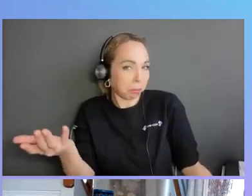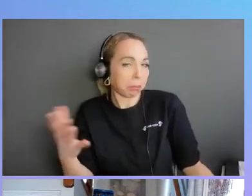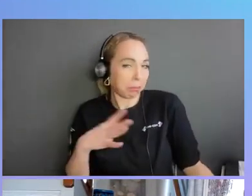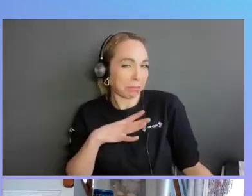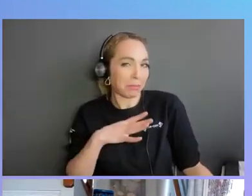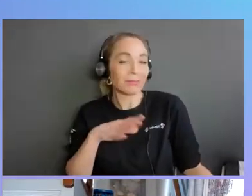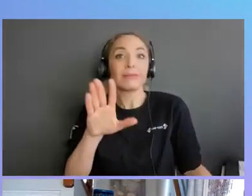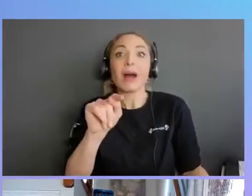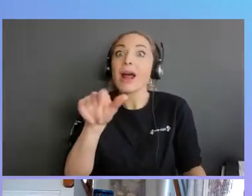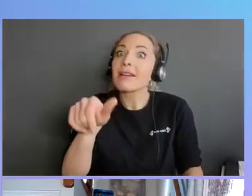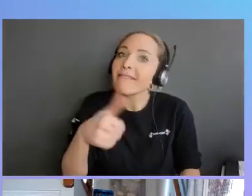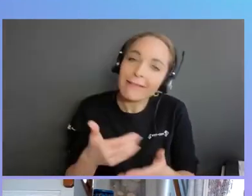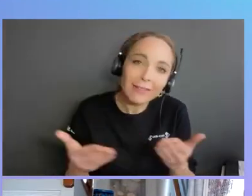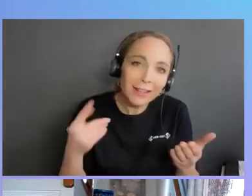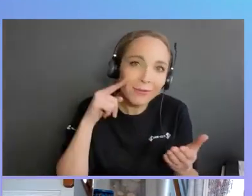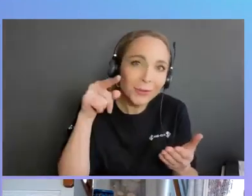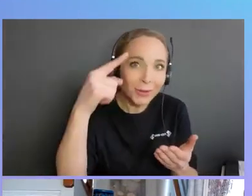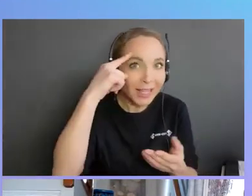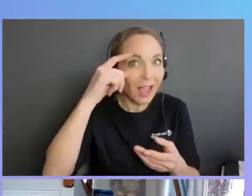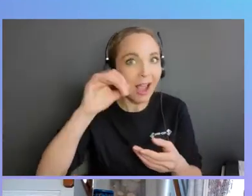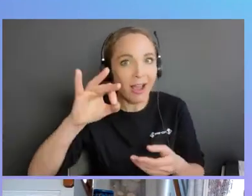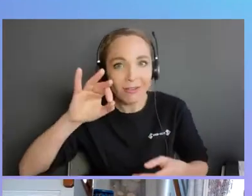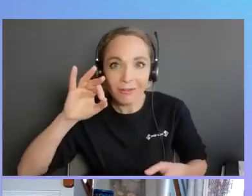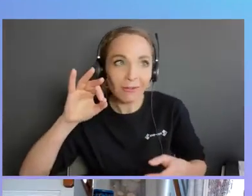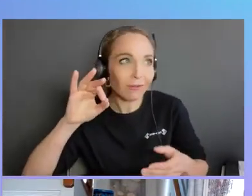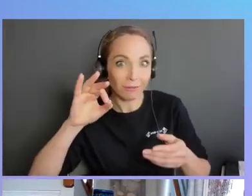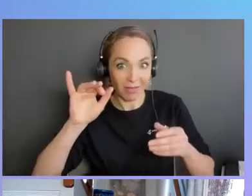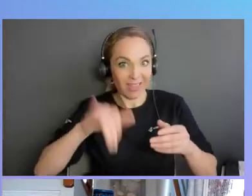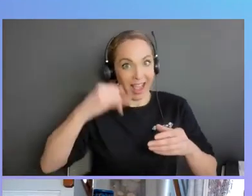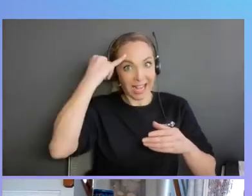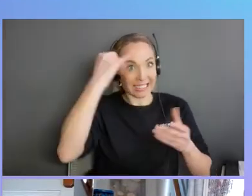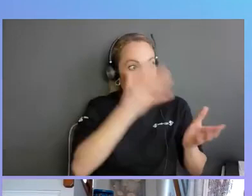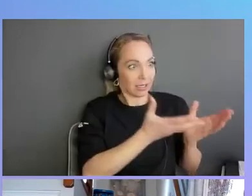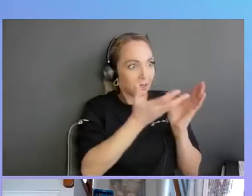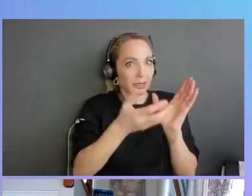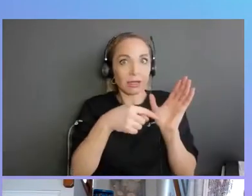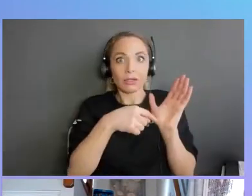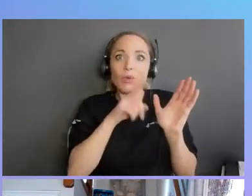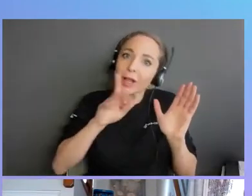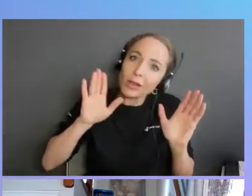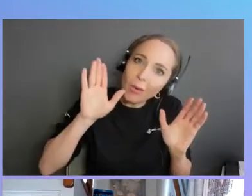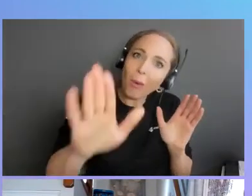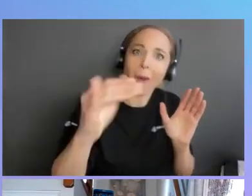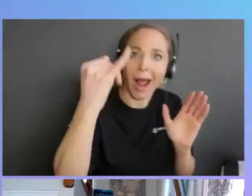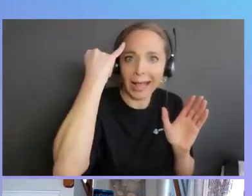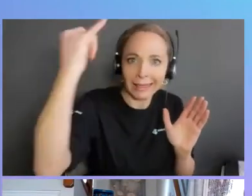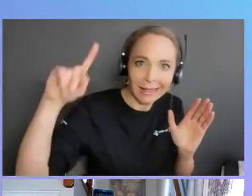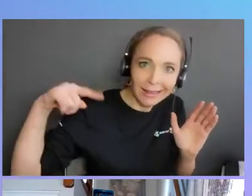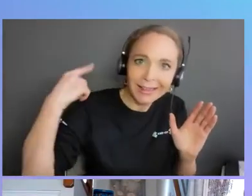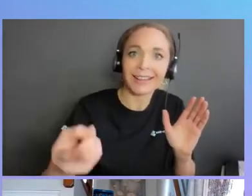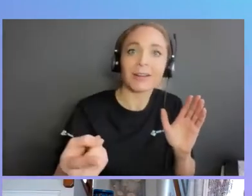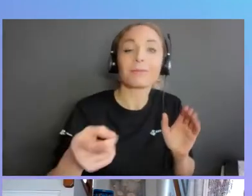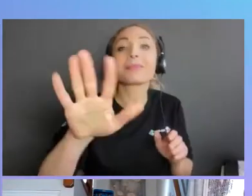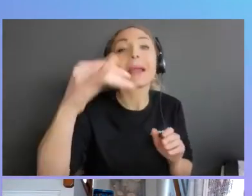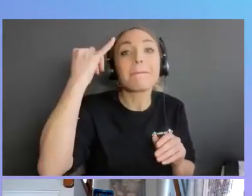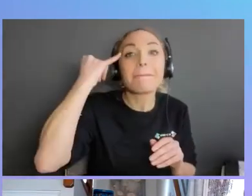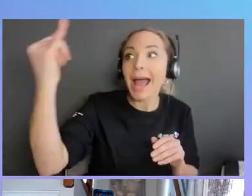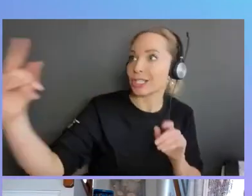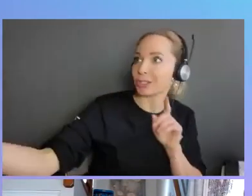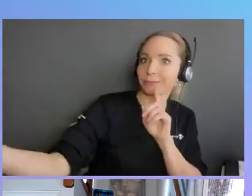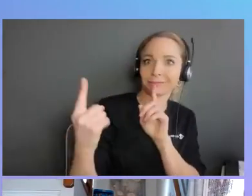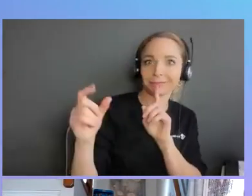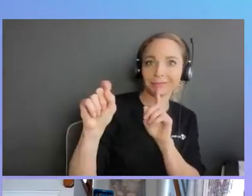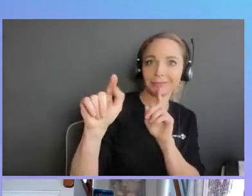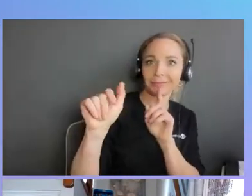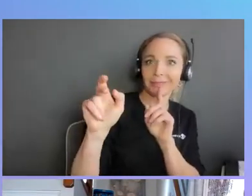thing entirely for you to think it was your idea all along, right? So imagine your stakeholder comes to think accessibility was their brainchild.